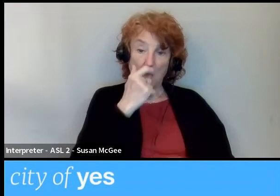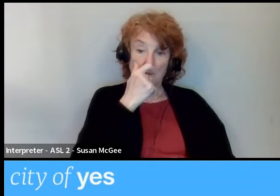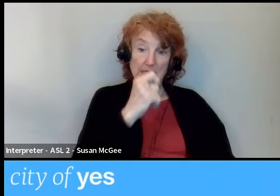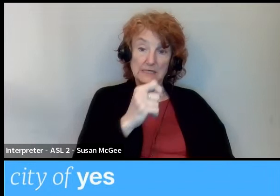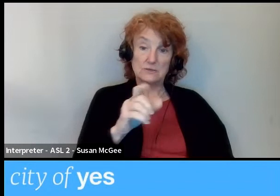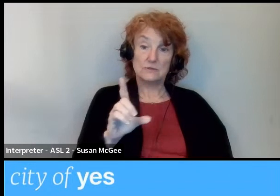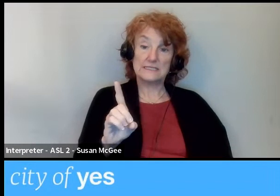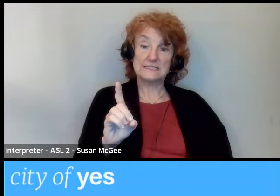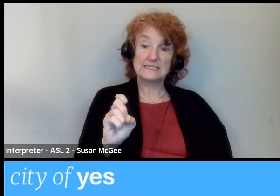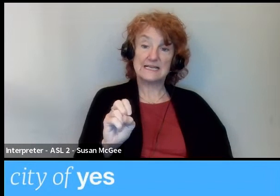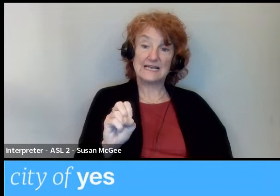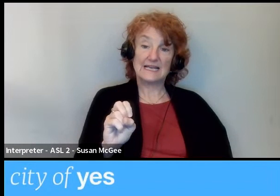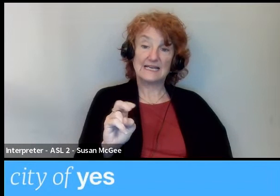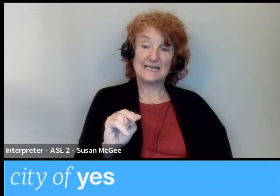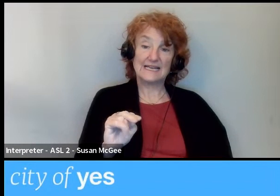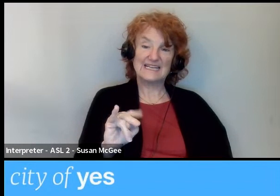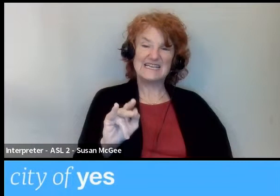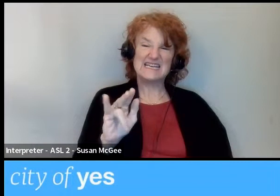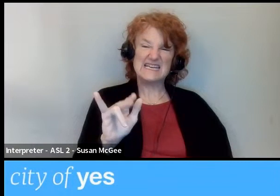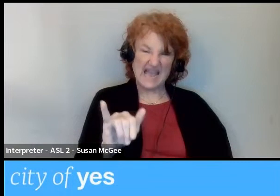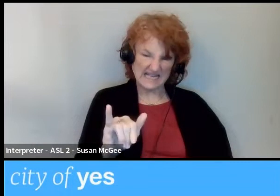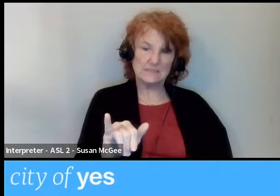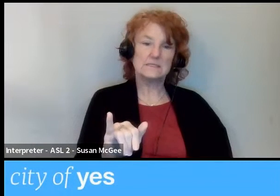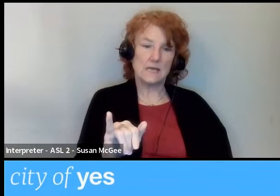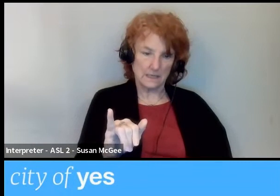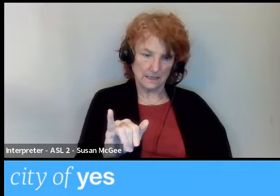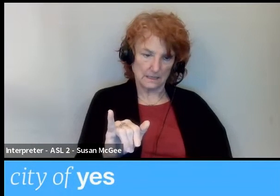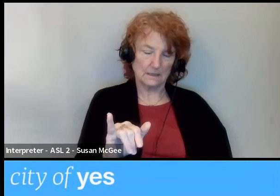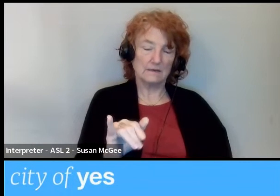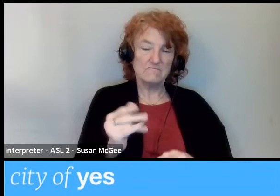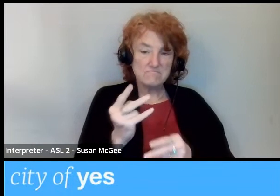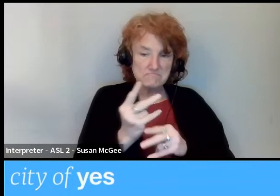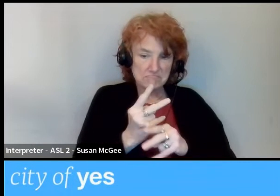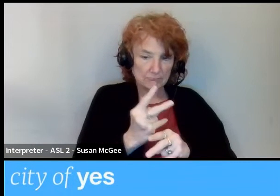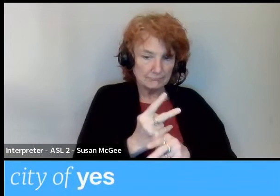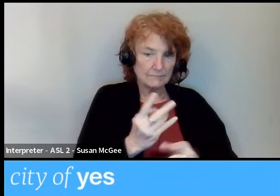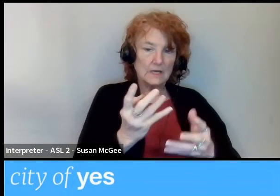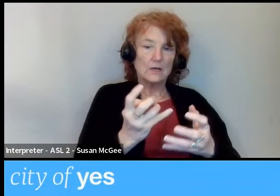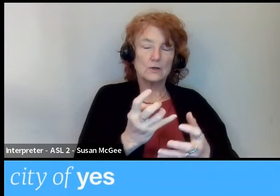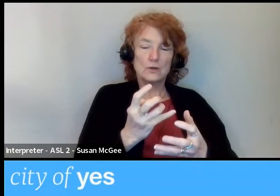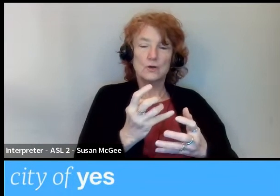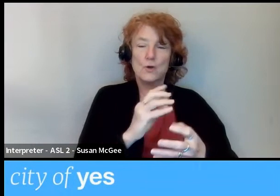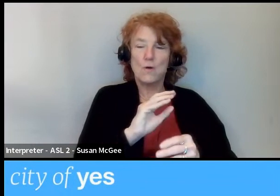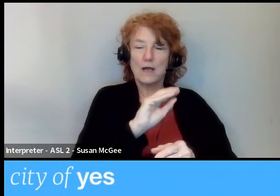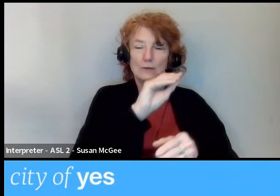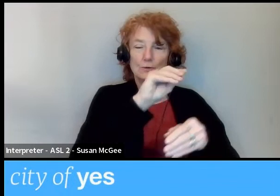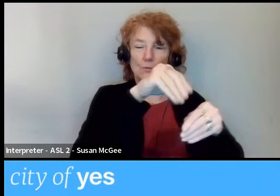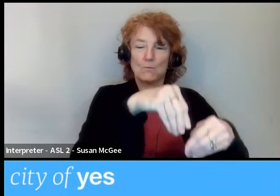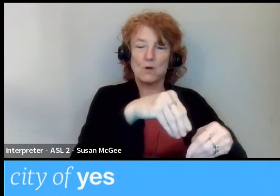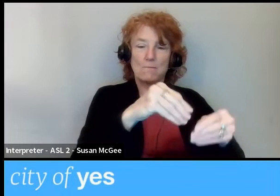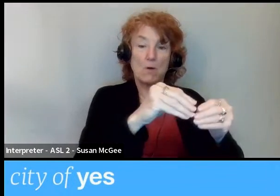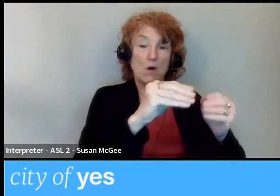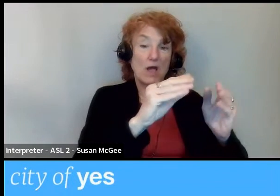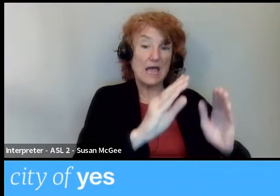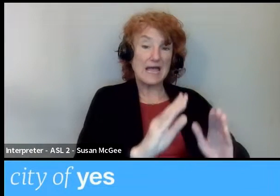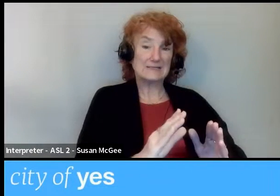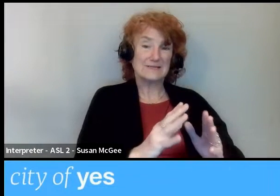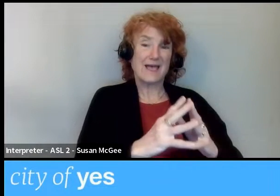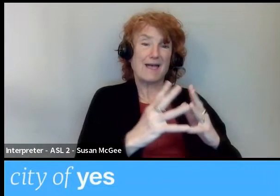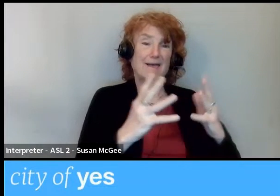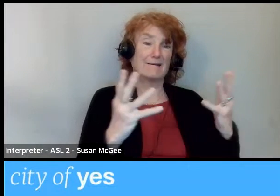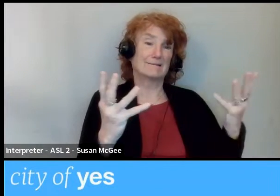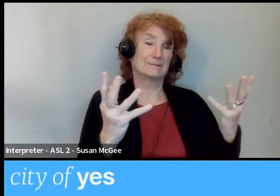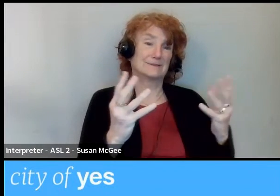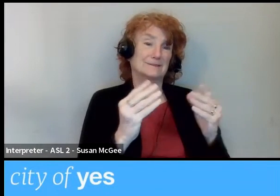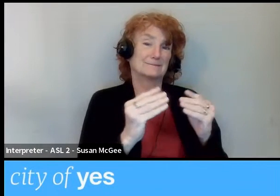done all of these calculations and you want to put more housing into the city, how much more housing do you think we can go into New York